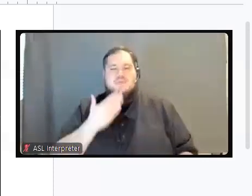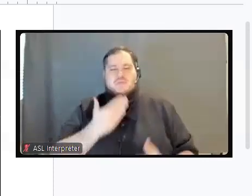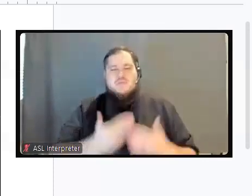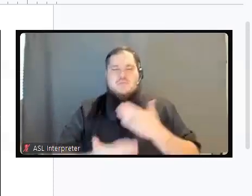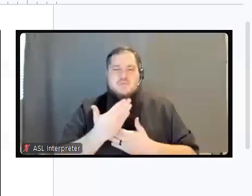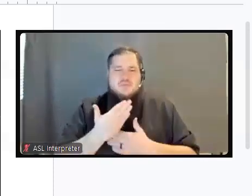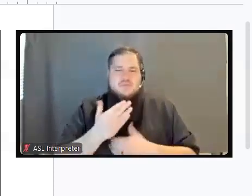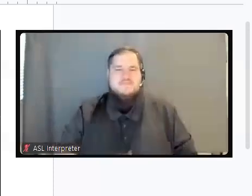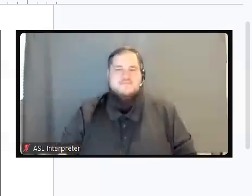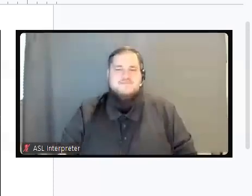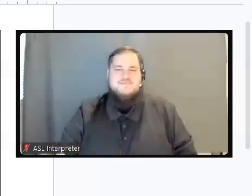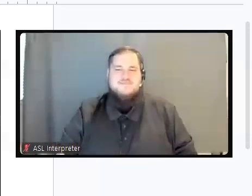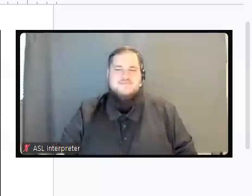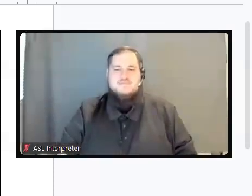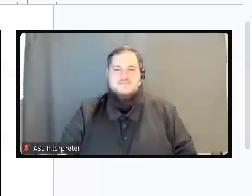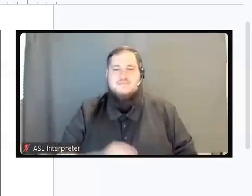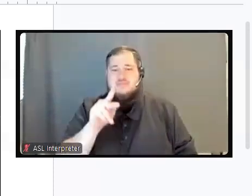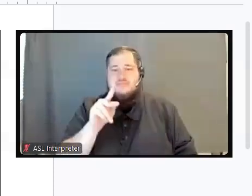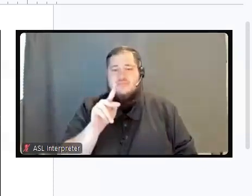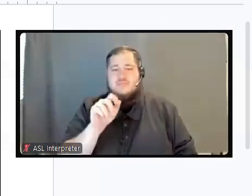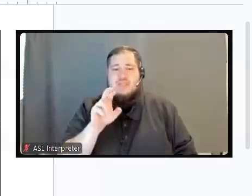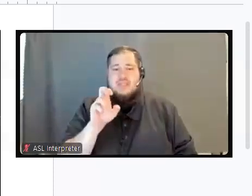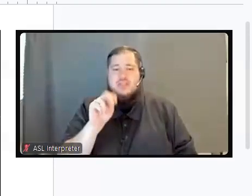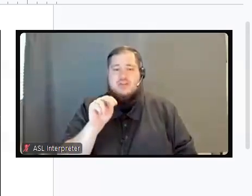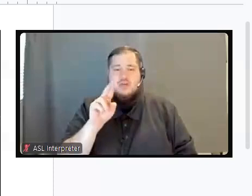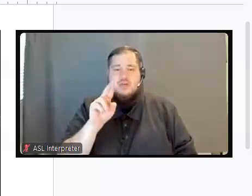Good morning. Karen Renee Anderson.